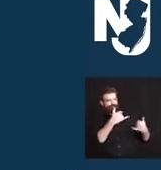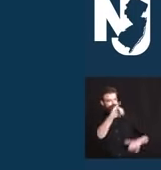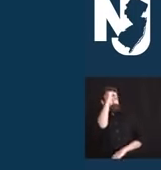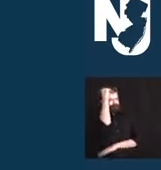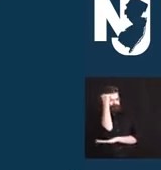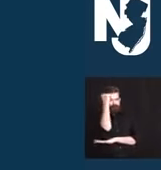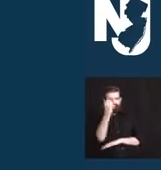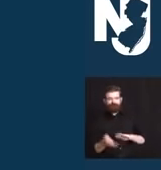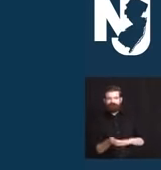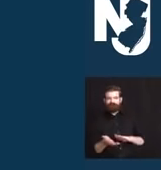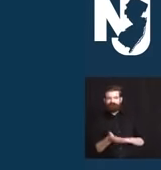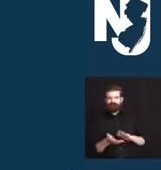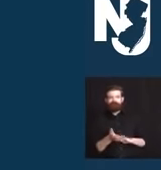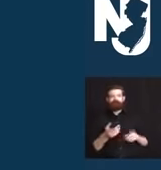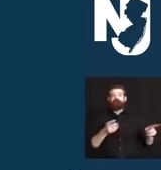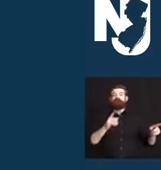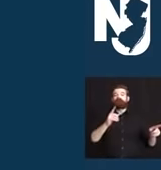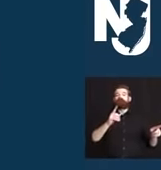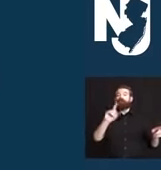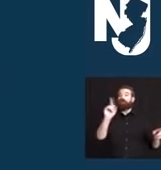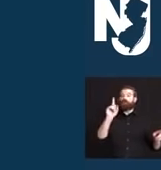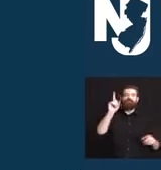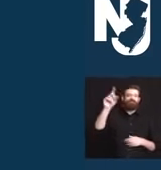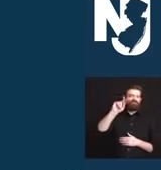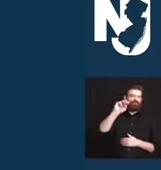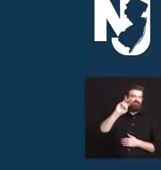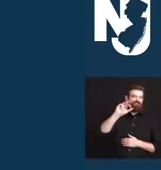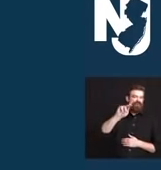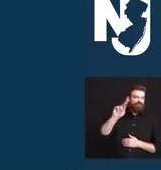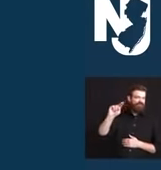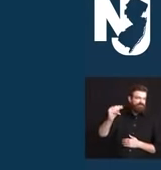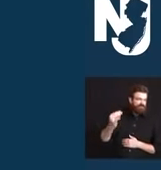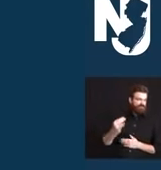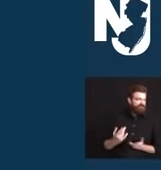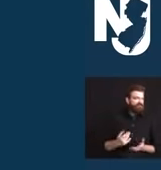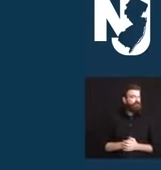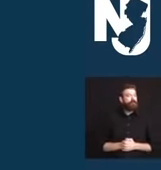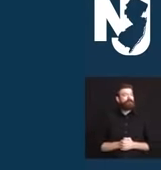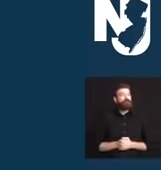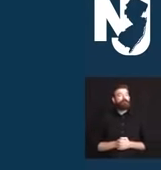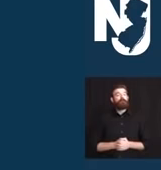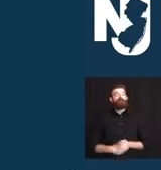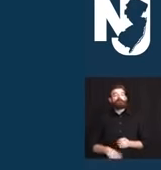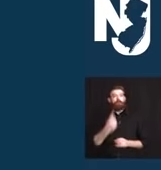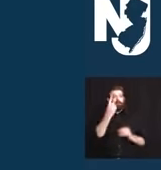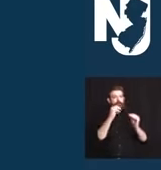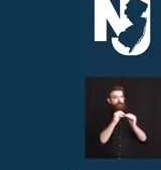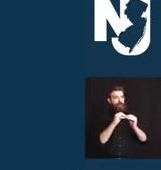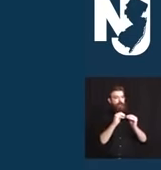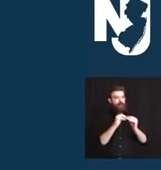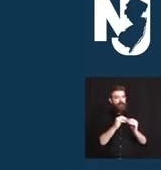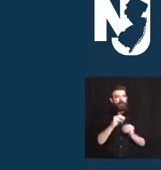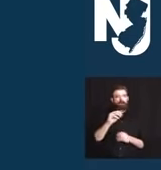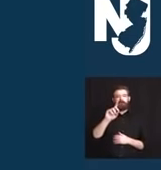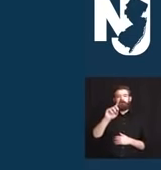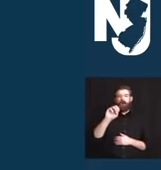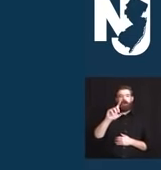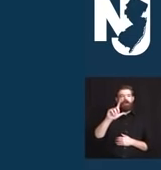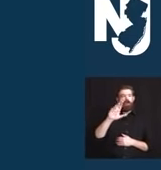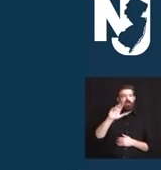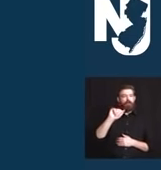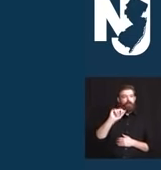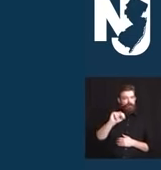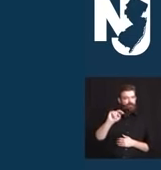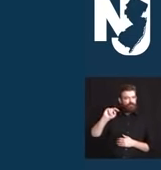Jersey. Before I close, I want to go to Delran to extend some very special birthday wishes. This